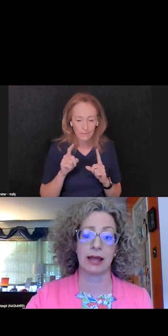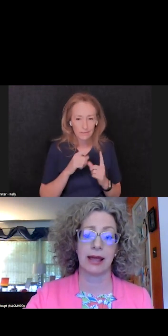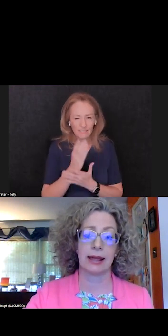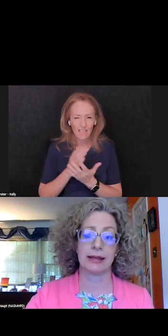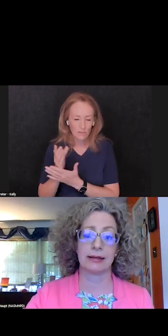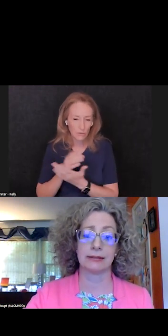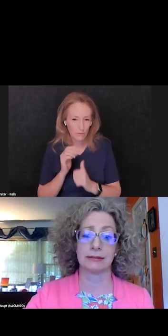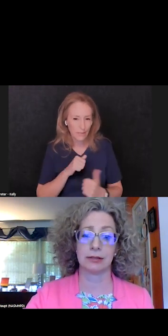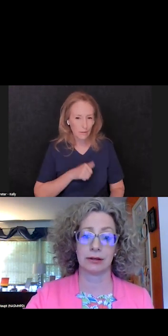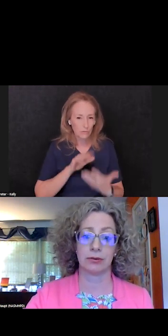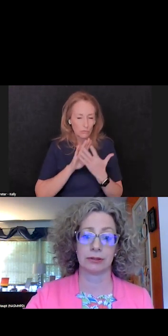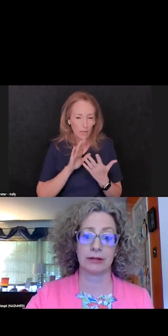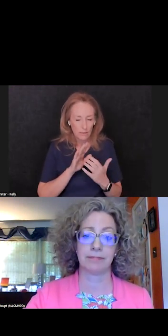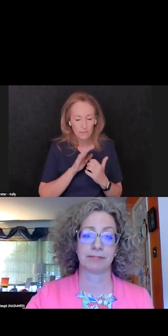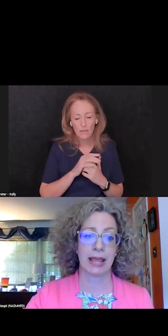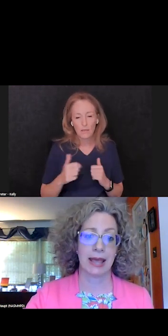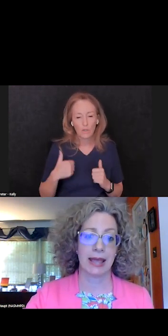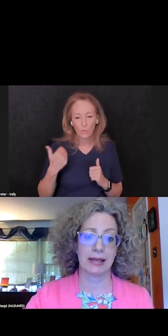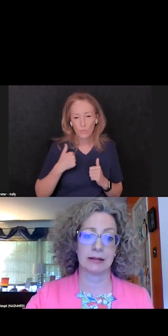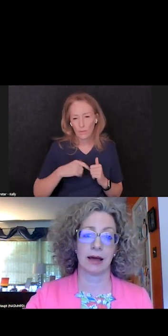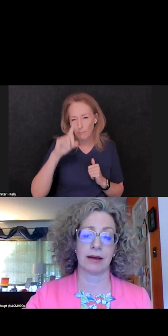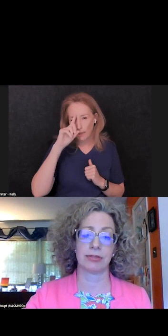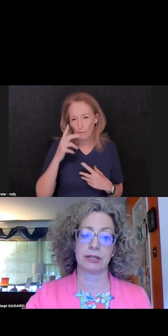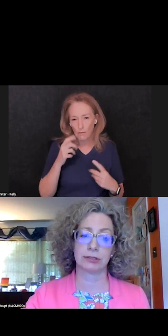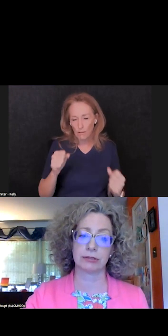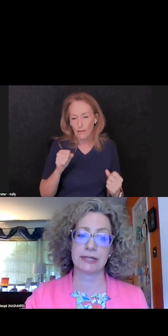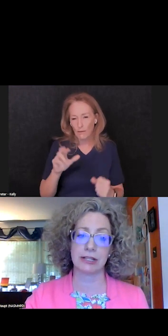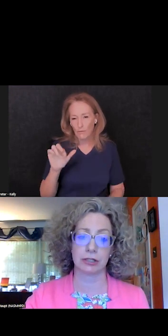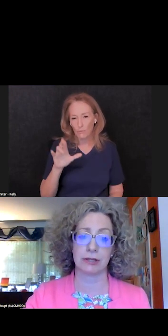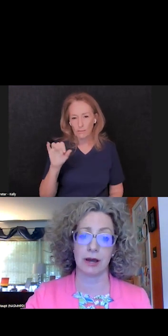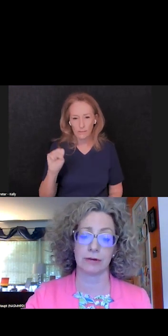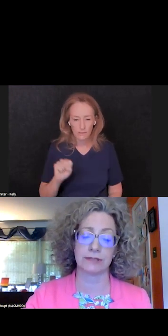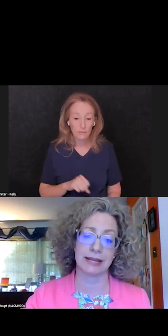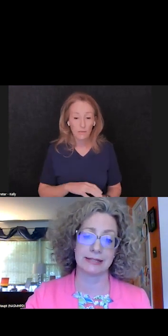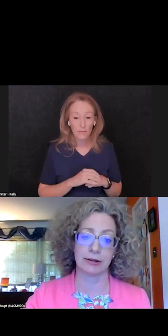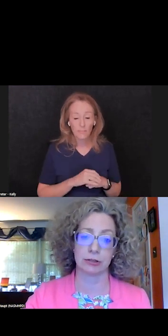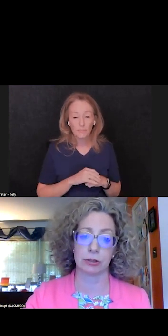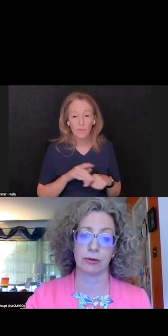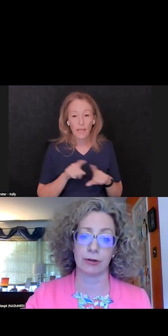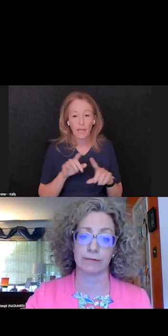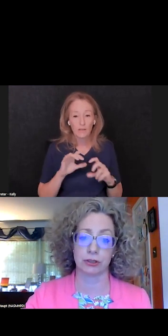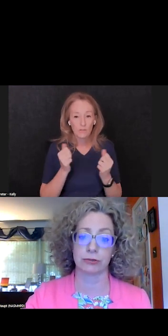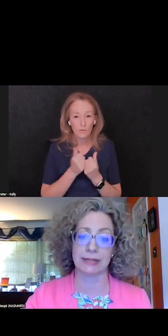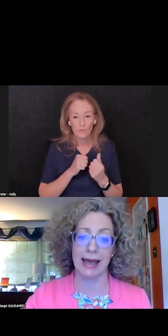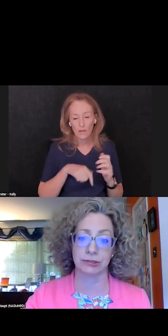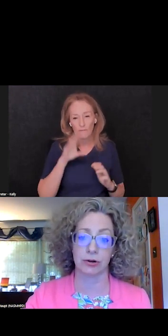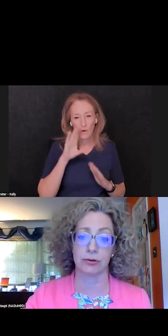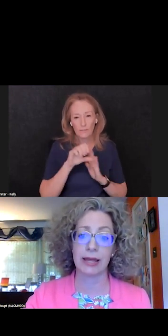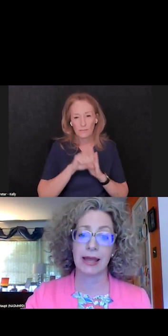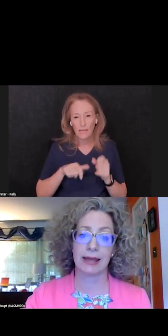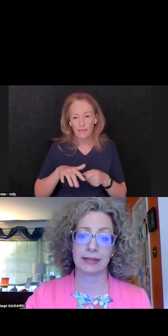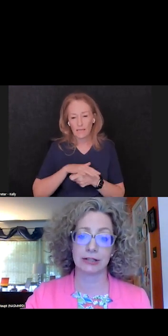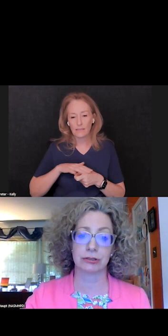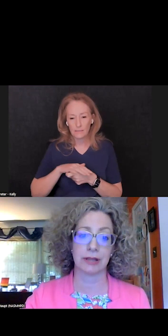Crisis. And hold on. And the Association of State and Territorial Health Officials,